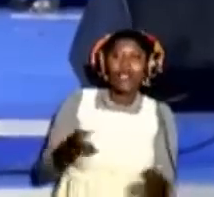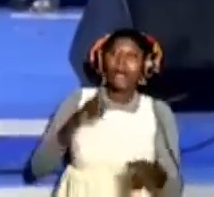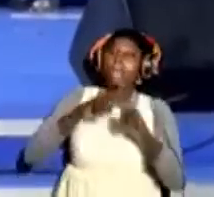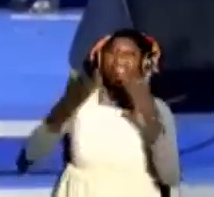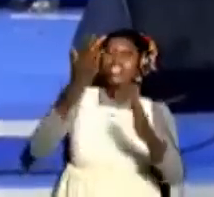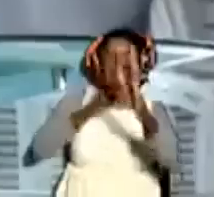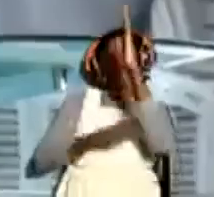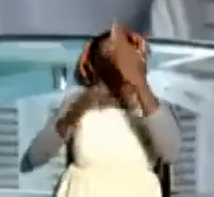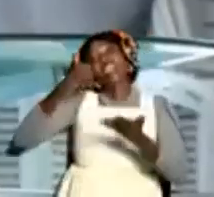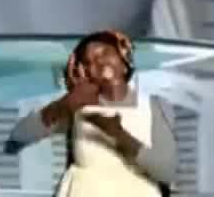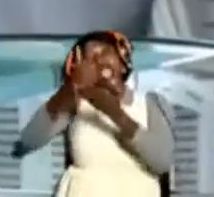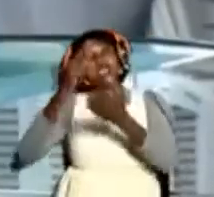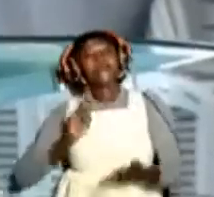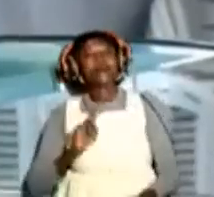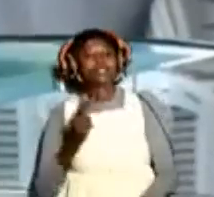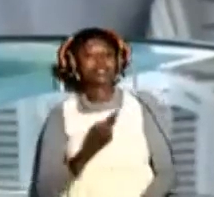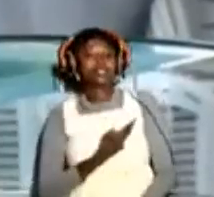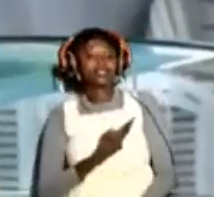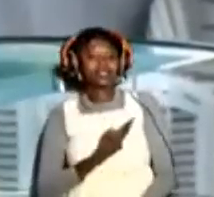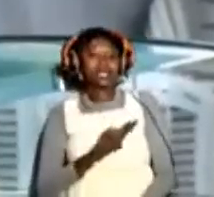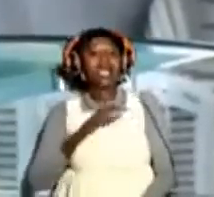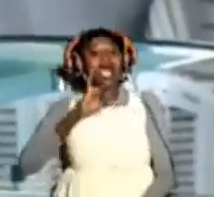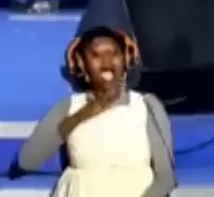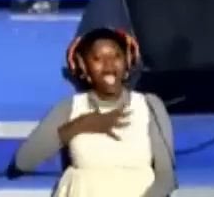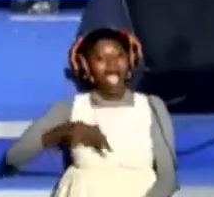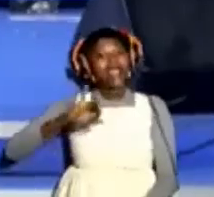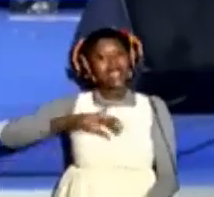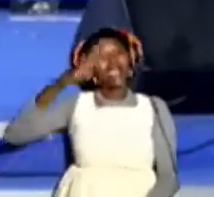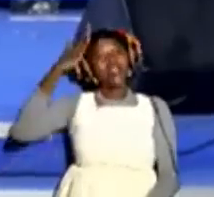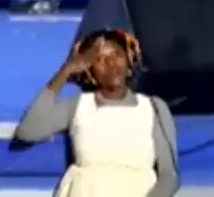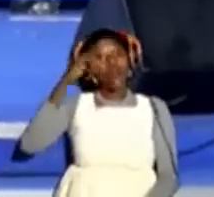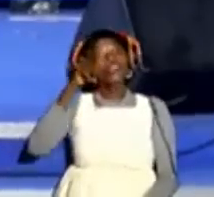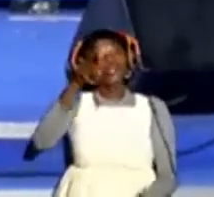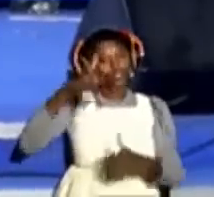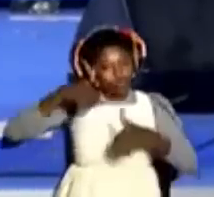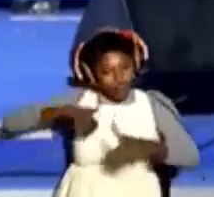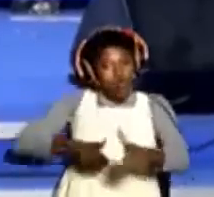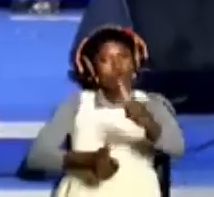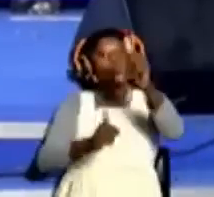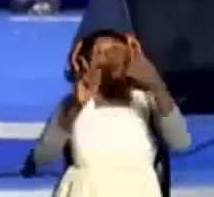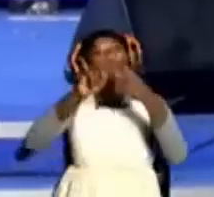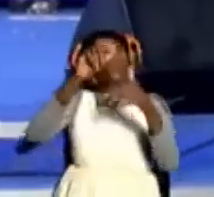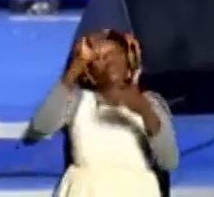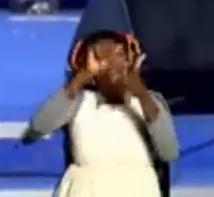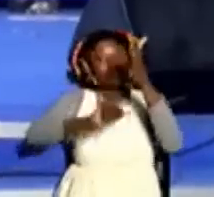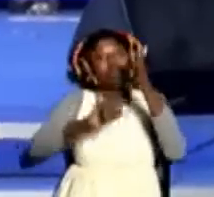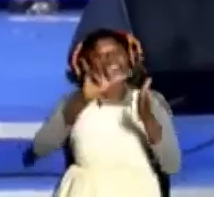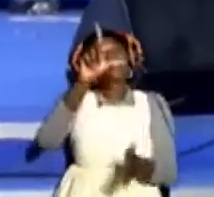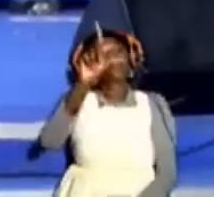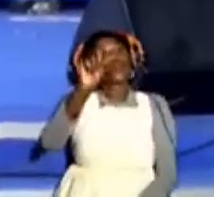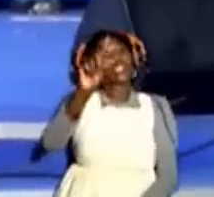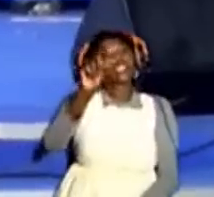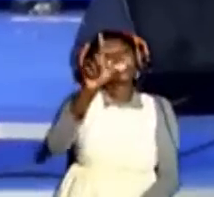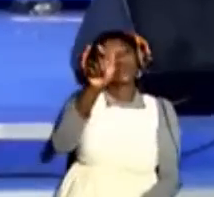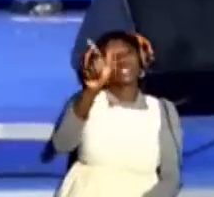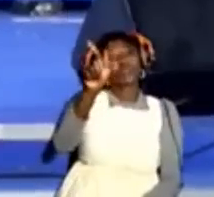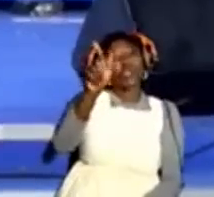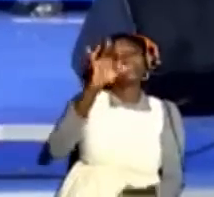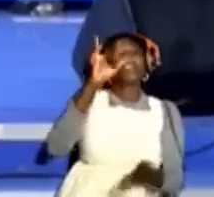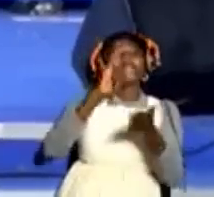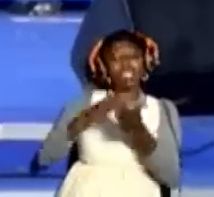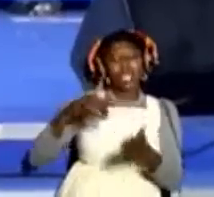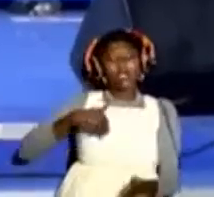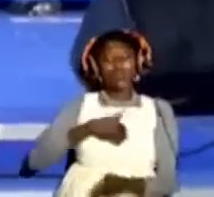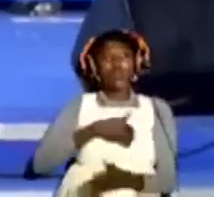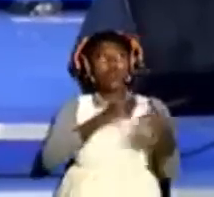May the Lord help us. Now, I now want you to follow me to verse 20 and 21, where we are going to